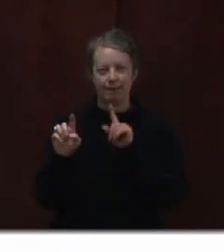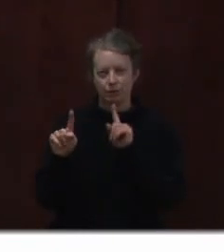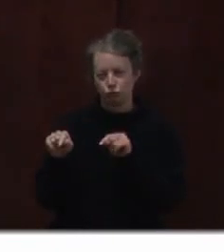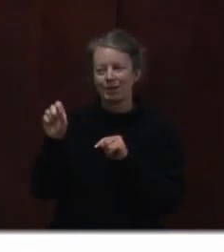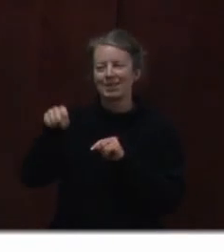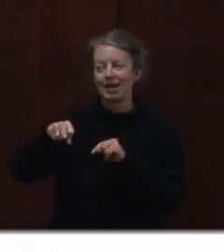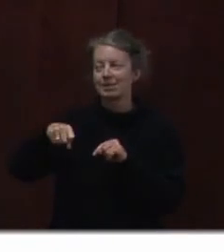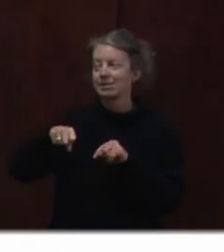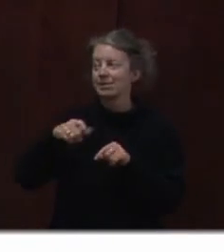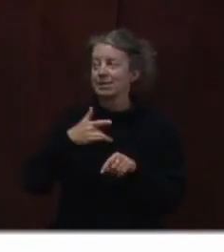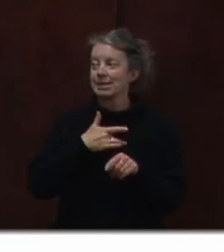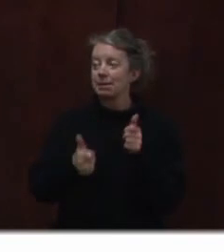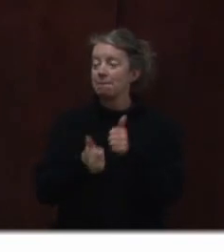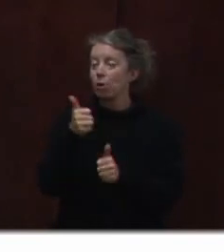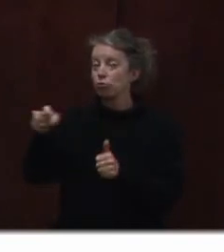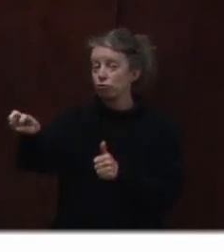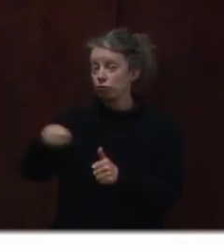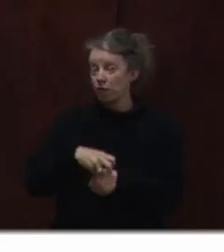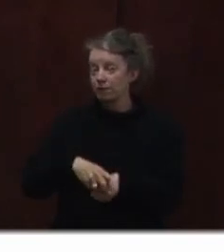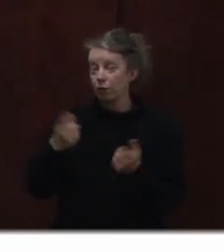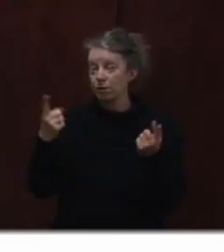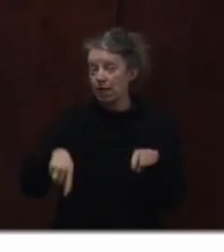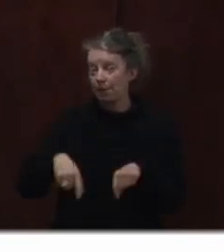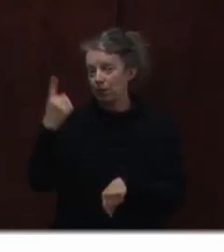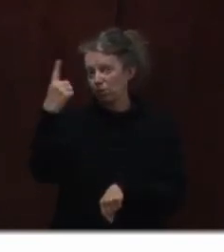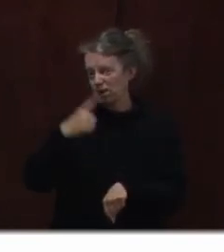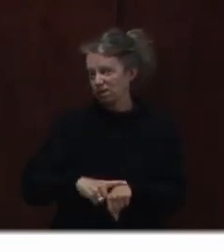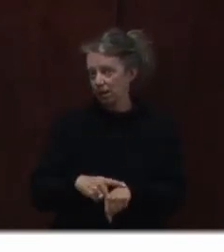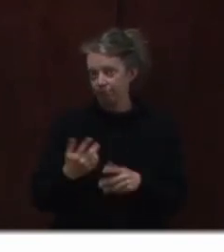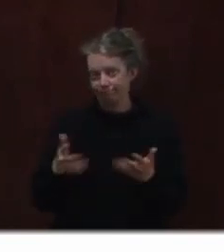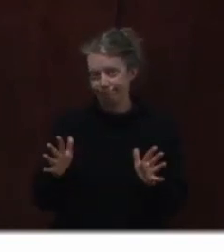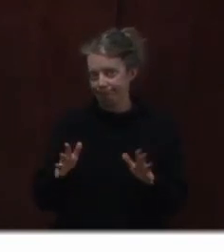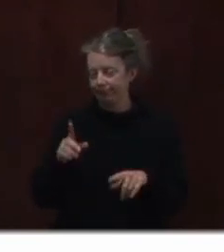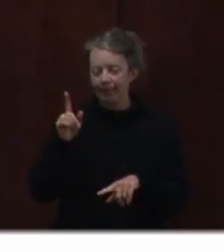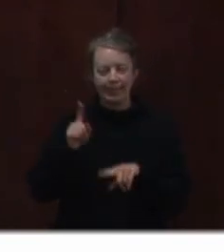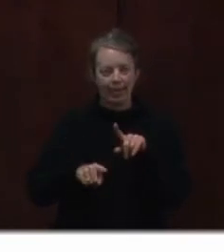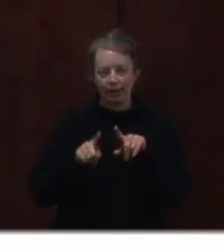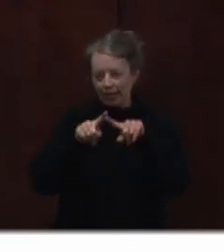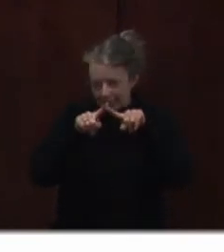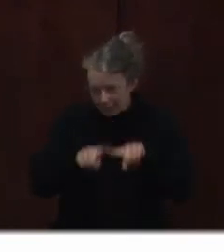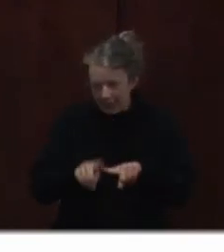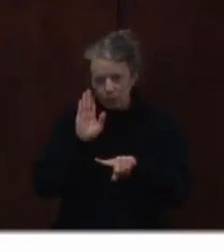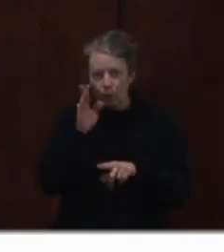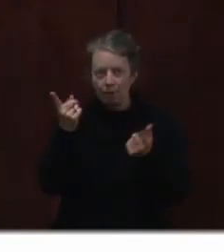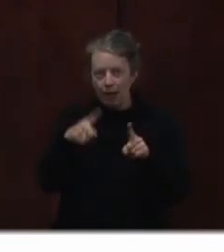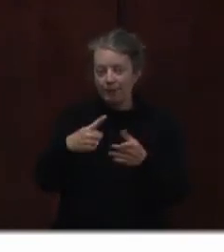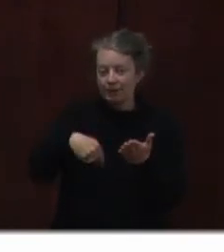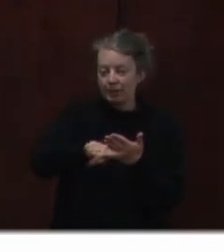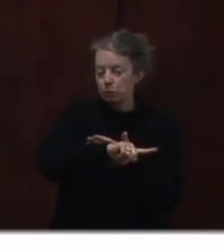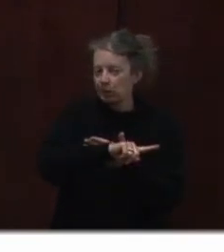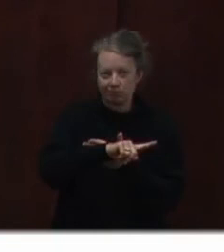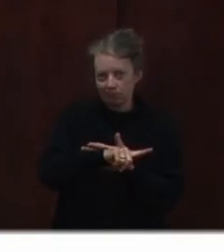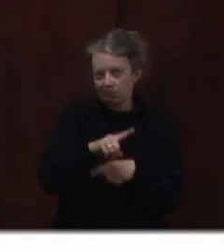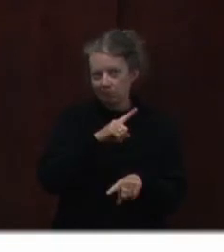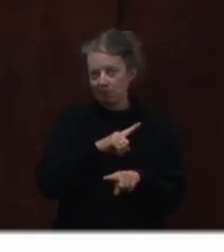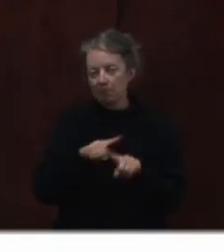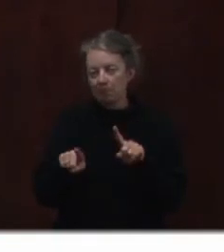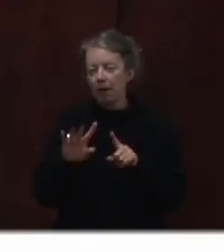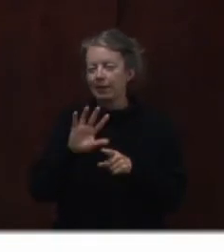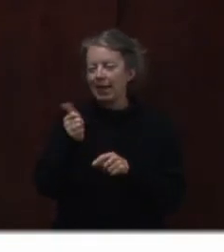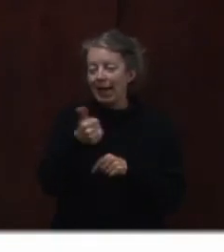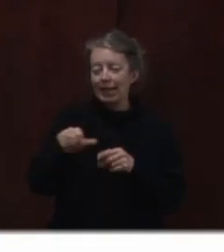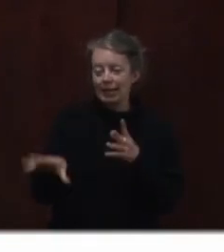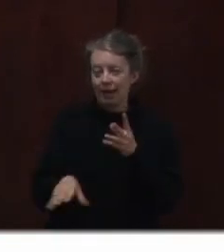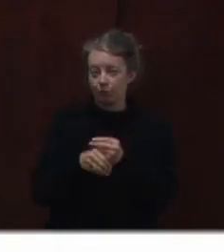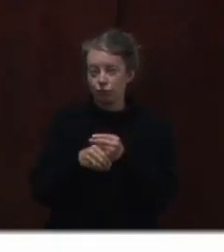in time, and not to be counted on the following week, but all of those doses would be incorporated into